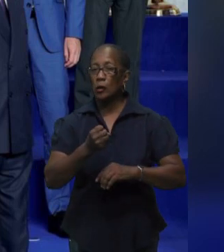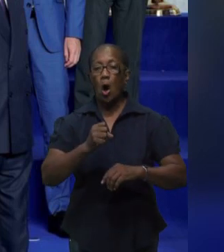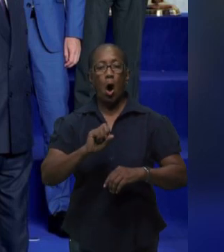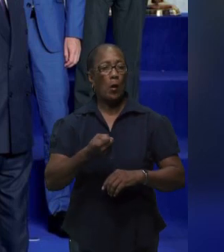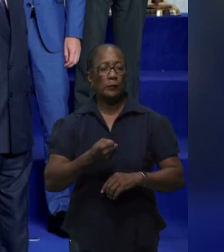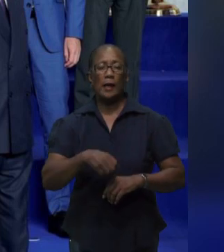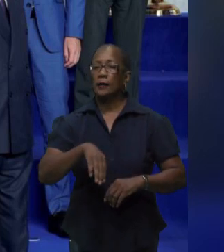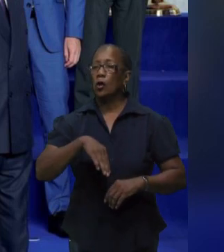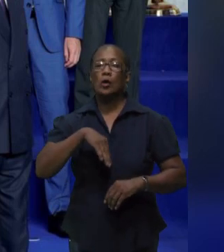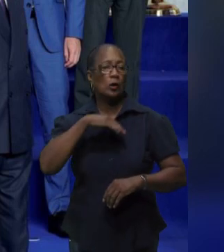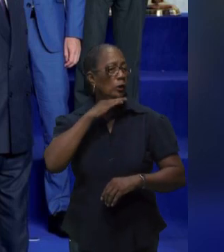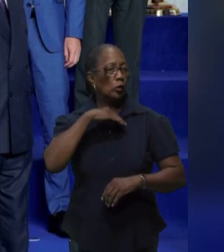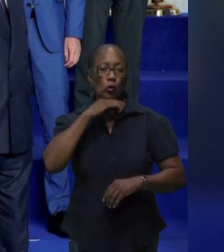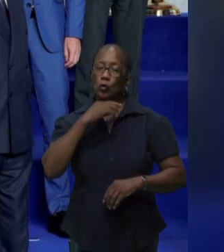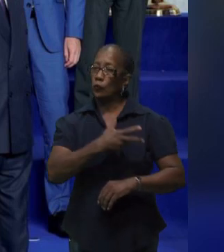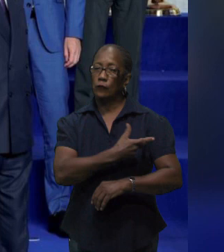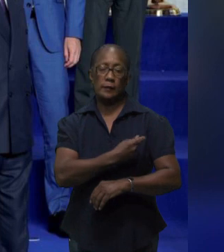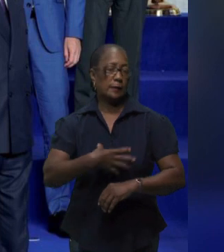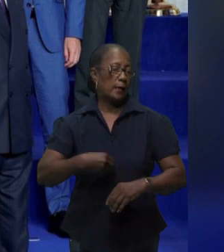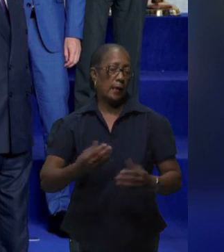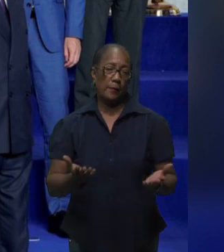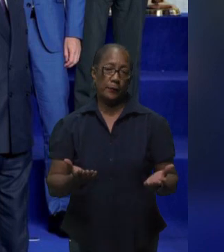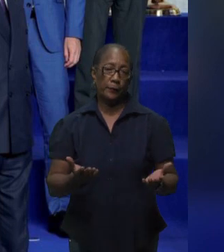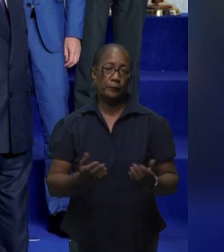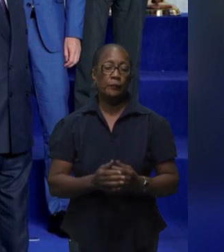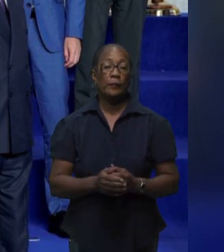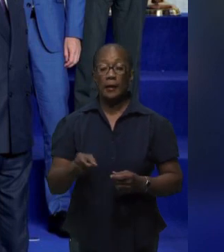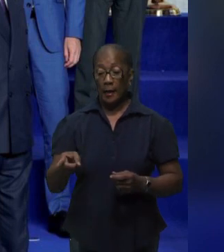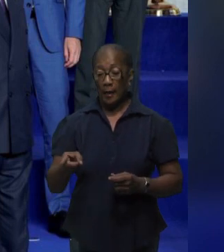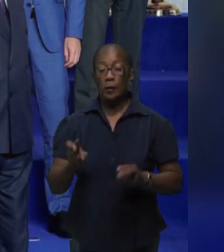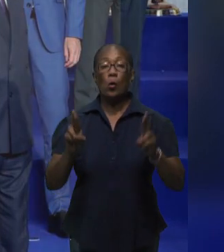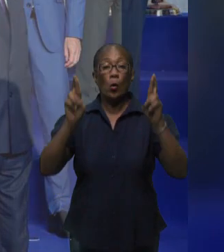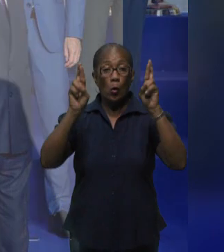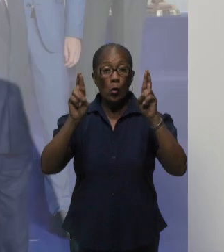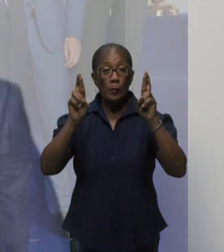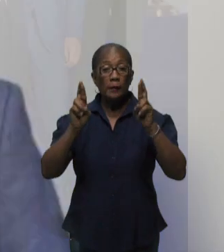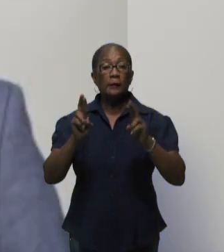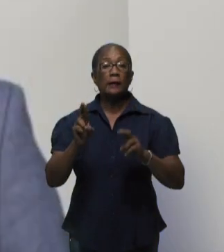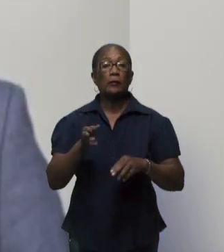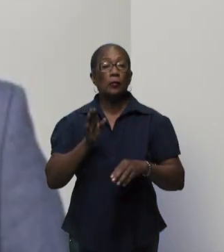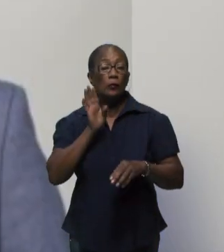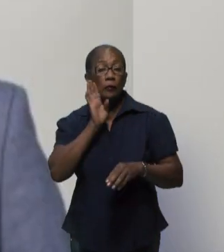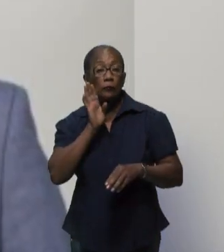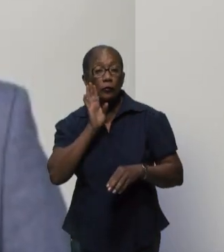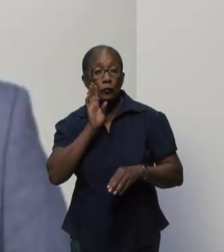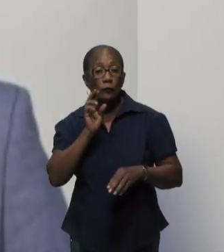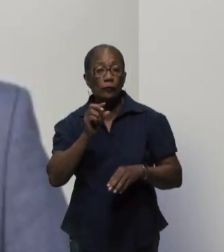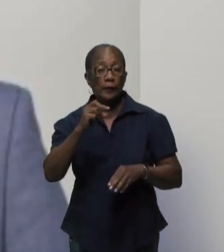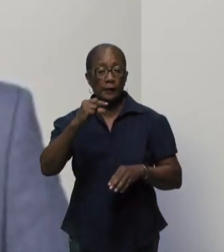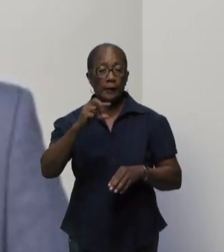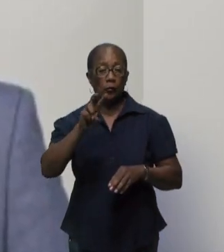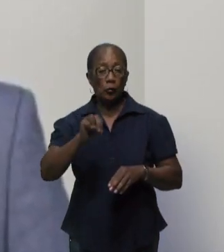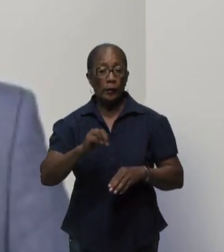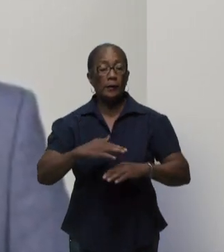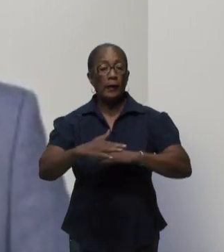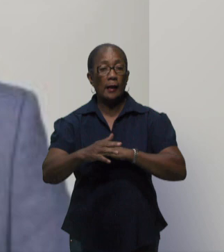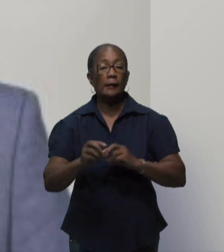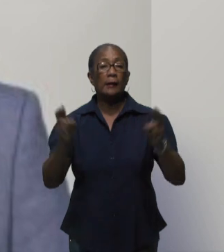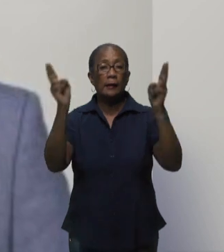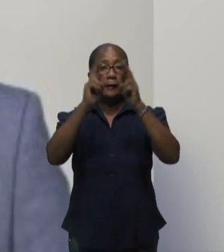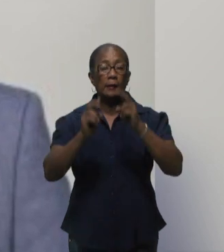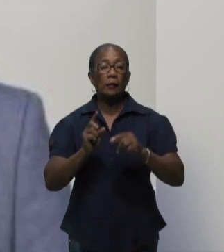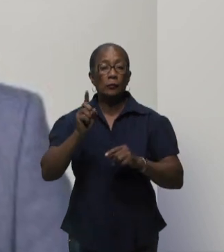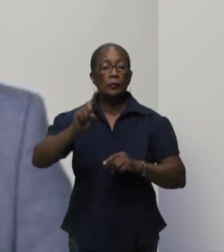enough vaccines at their disposal. Ramadan hopes that through the appeal of the G20 countries, the international goal can